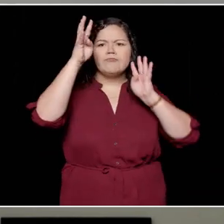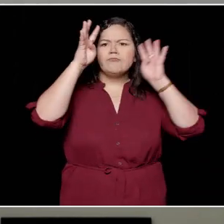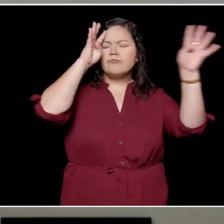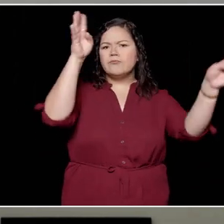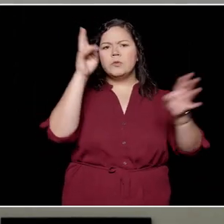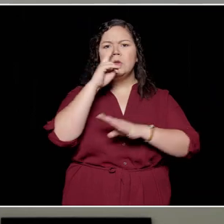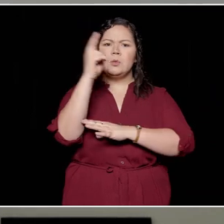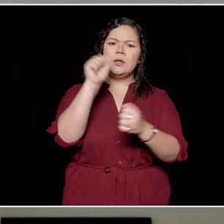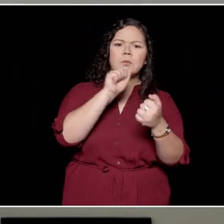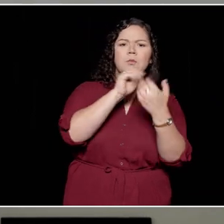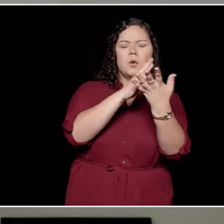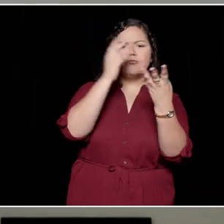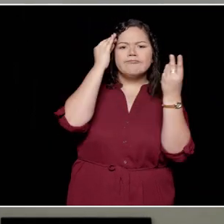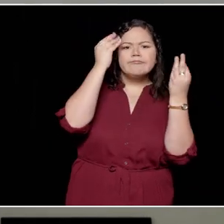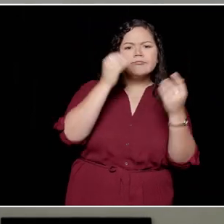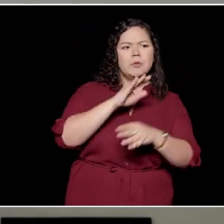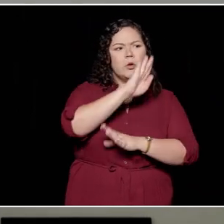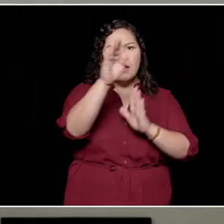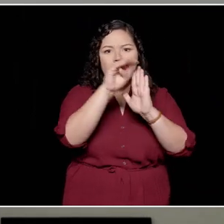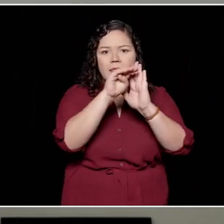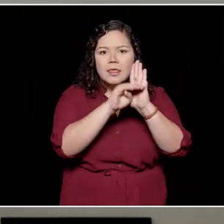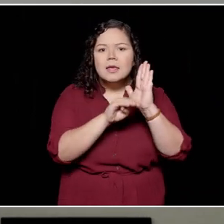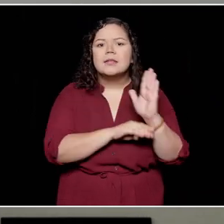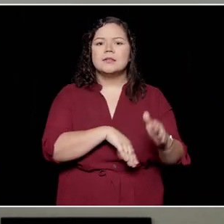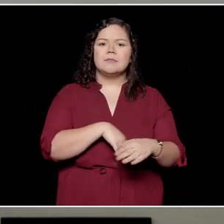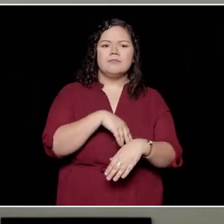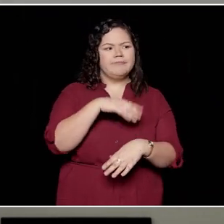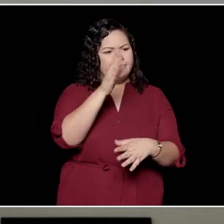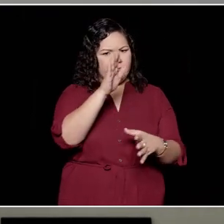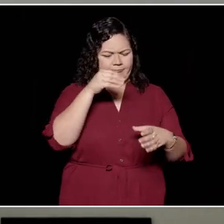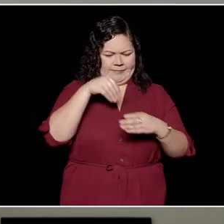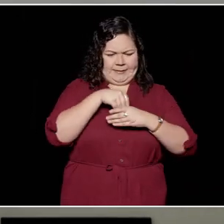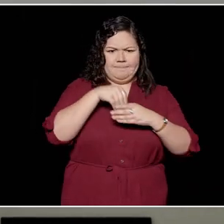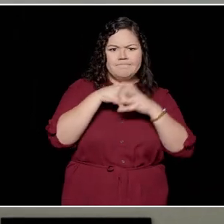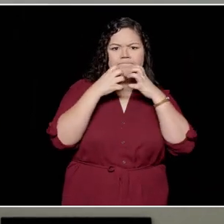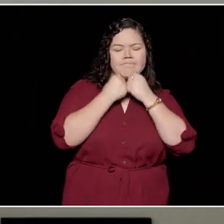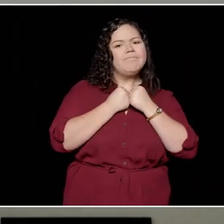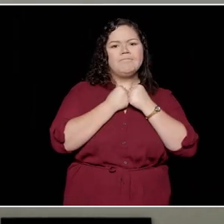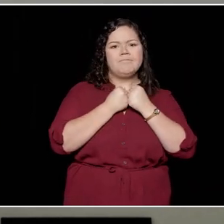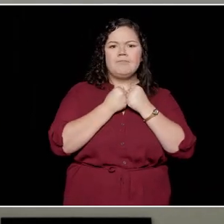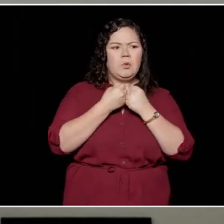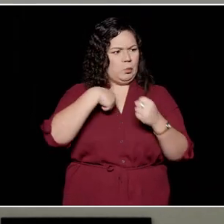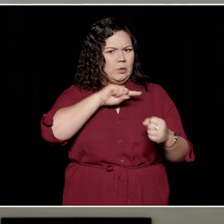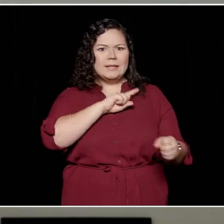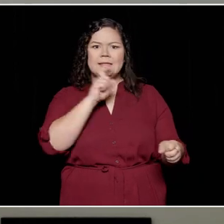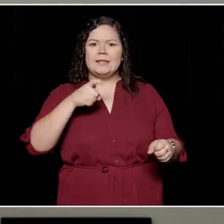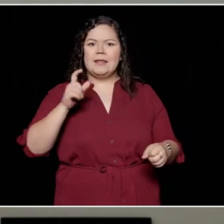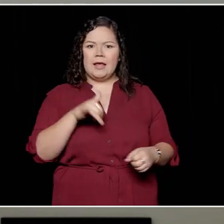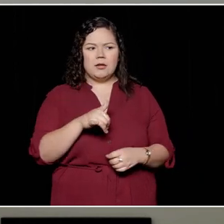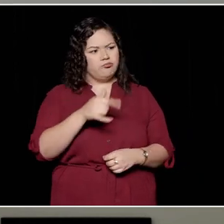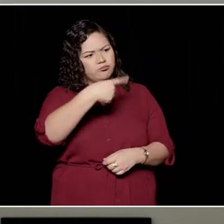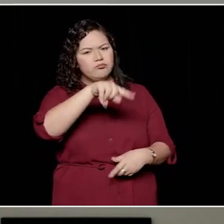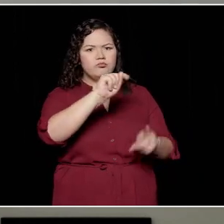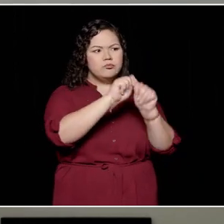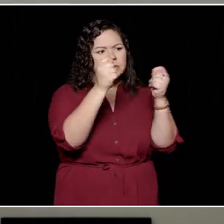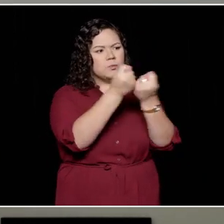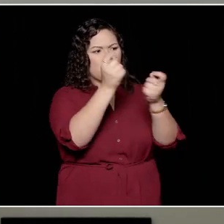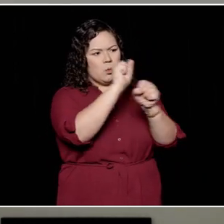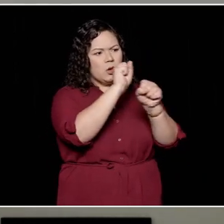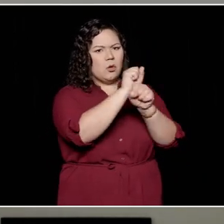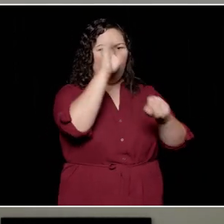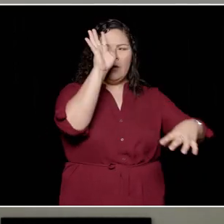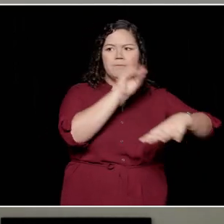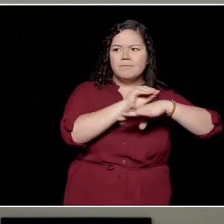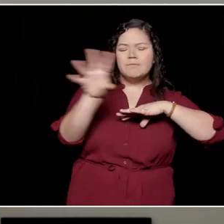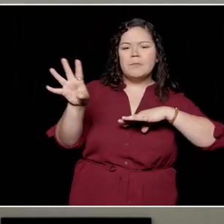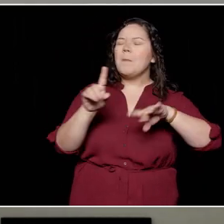and we need your sense of ethics and integrity. We need your ability to work together. But enough about what